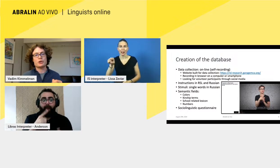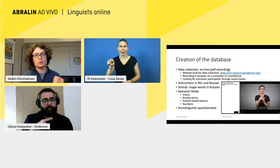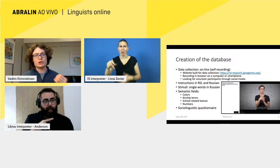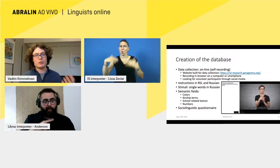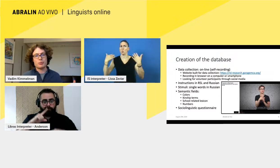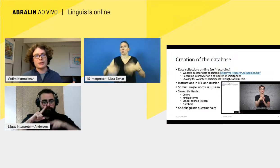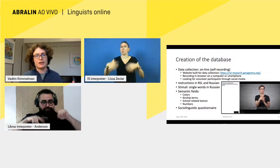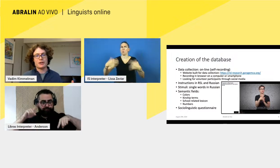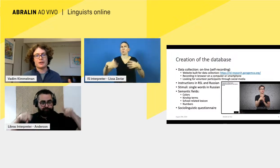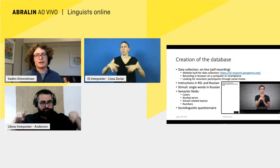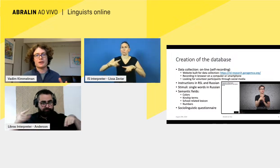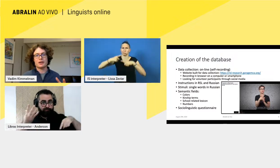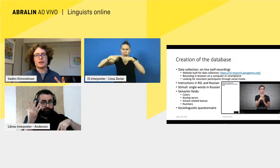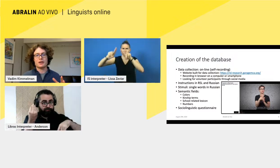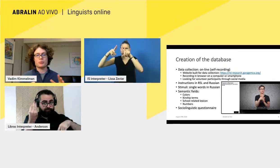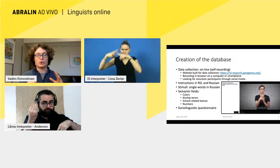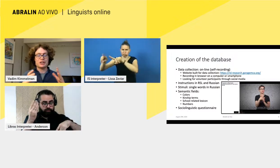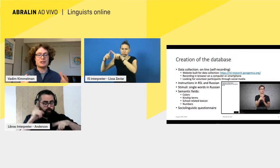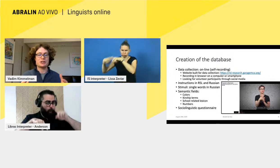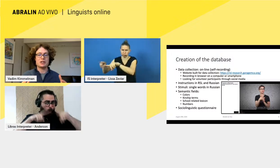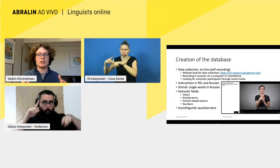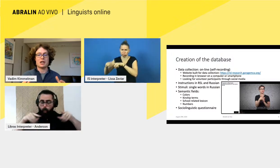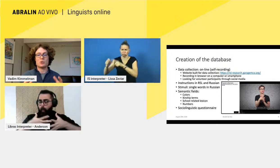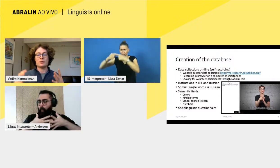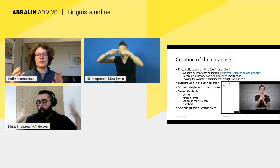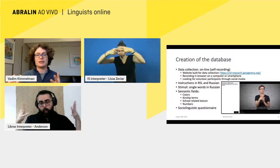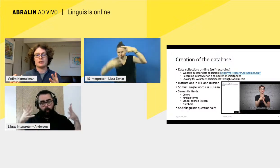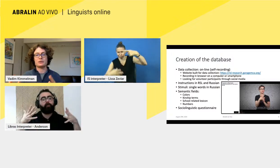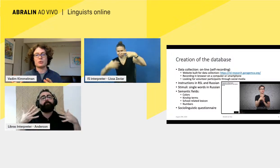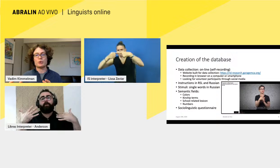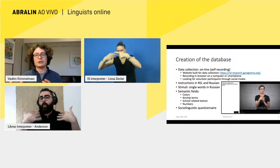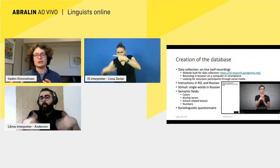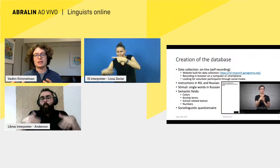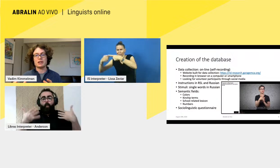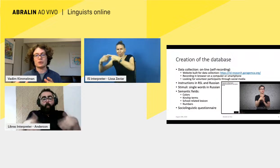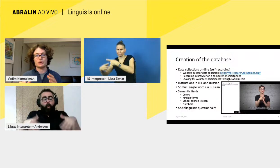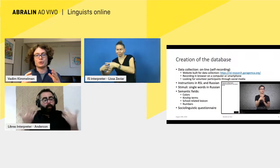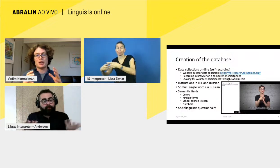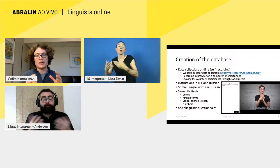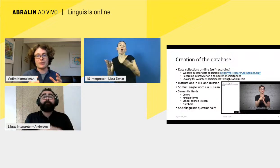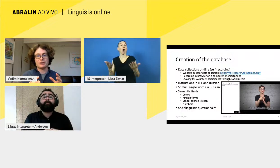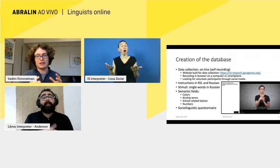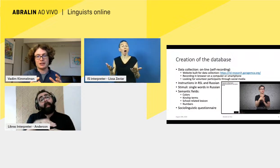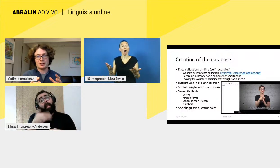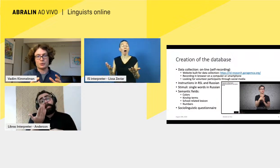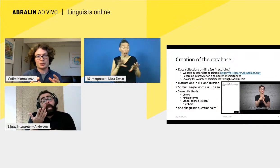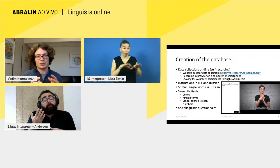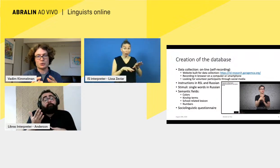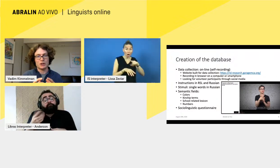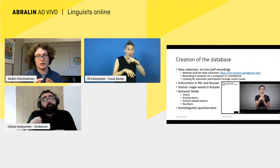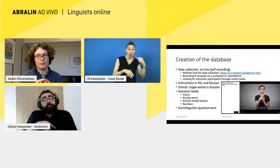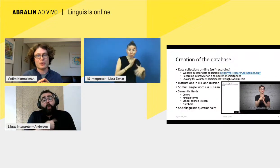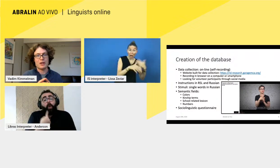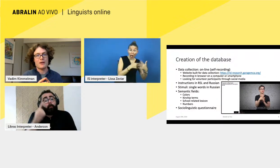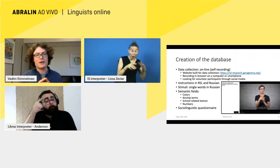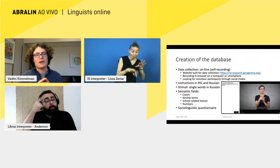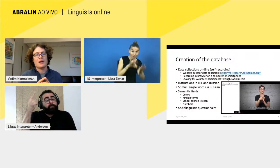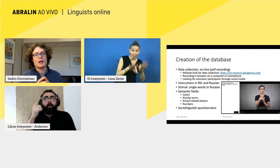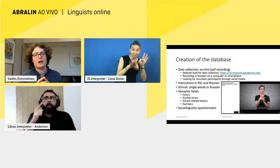we thought we could compare potentially our findings from Russian Sign Language to other sign languages as